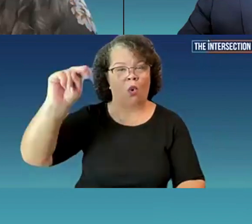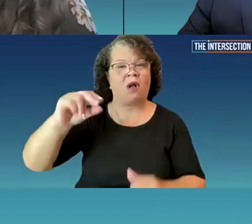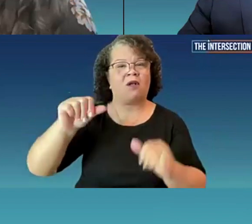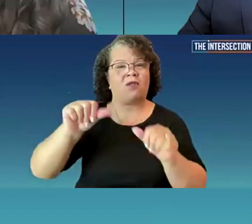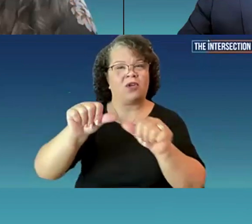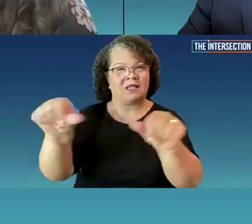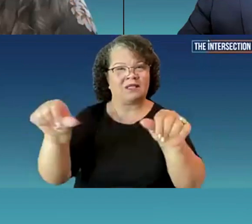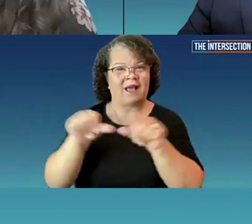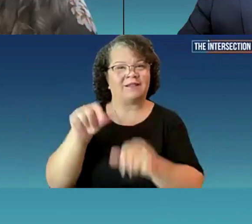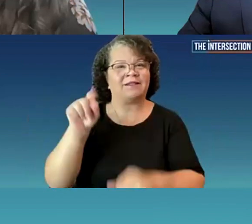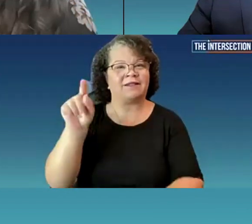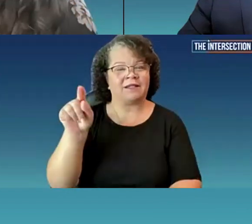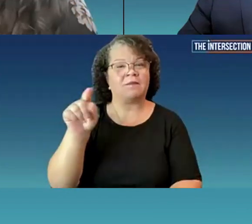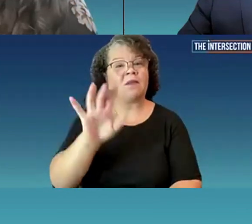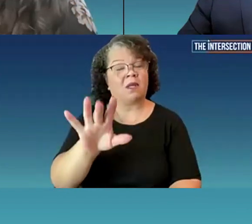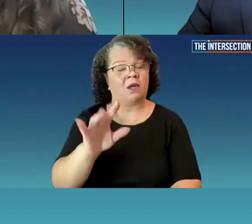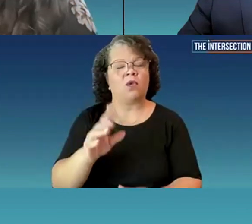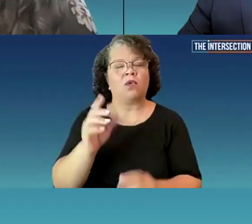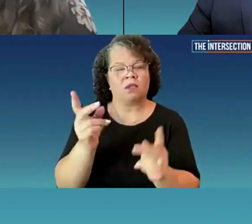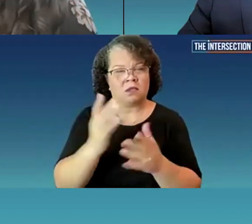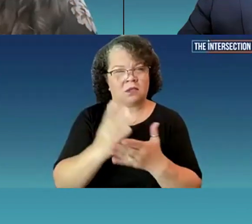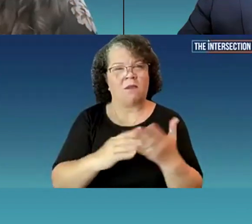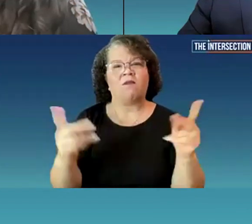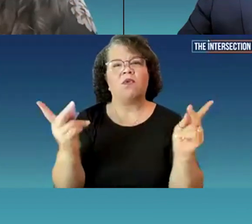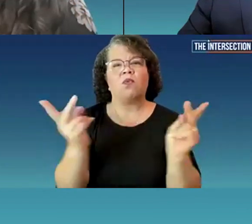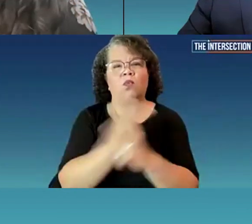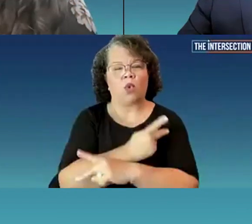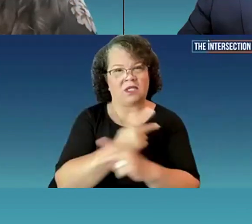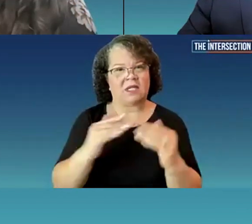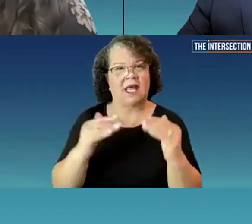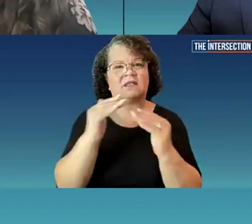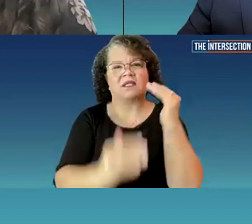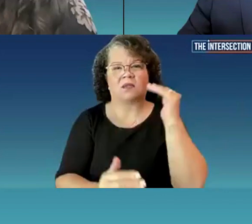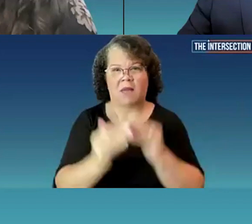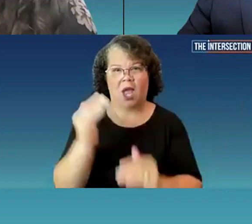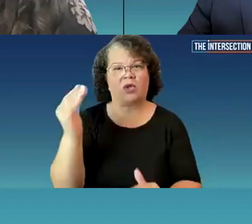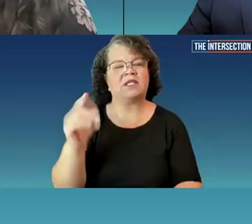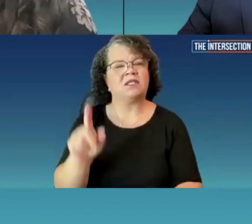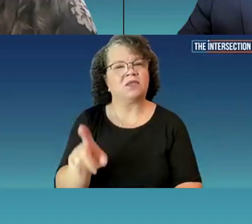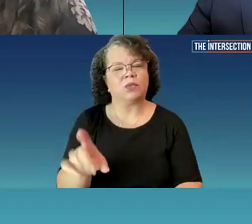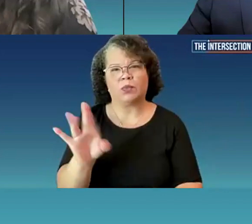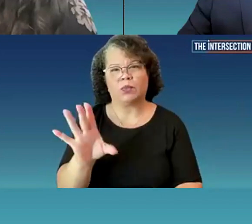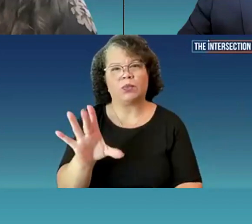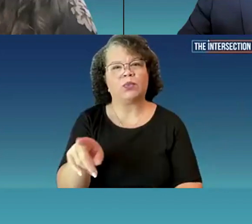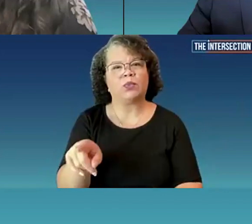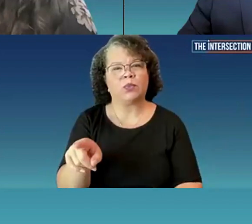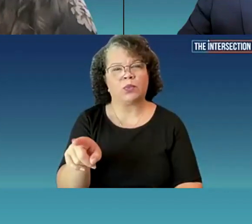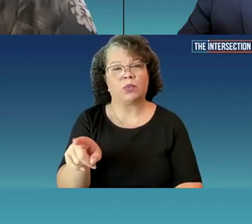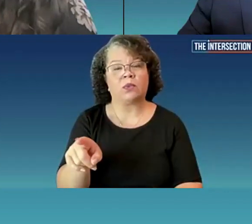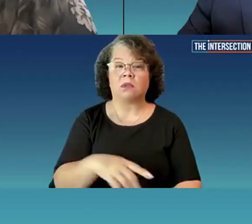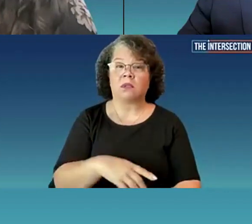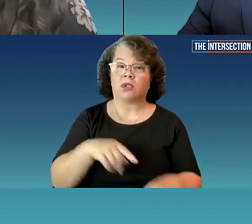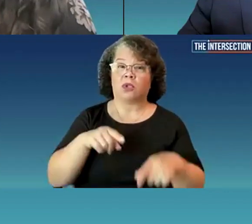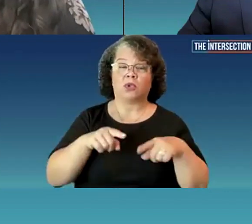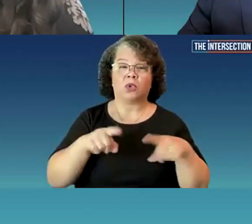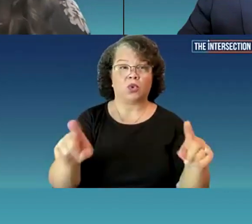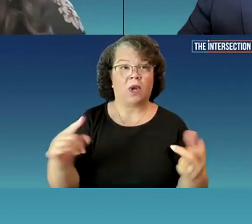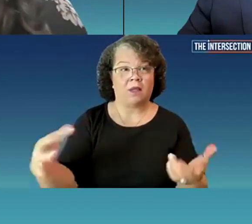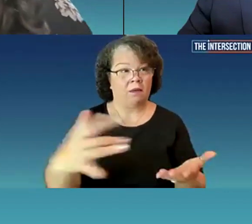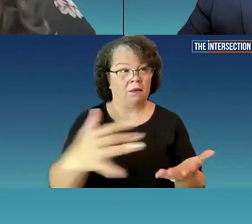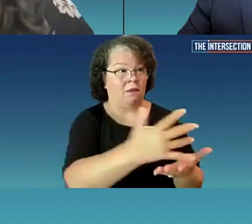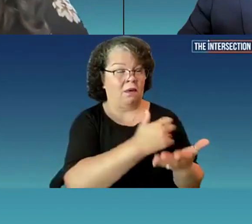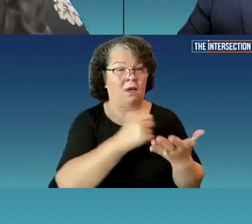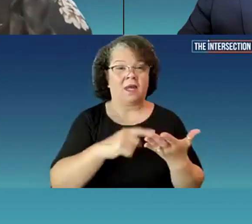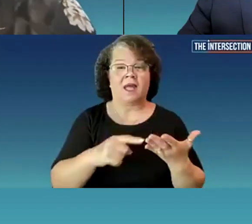way, had some of the worst disparities. Hmm. And so anyway, in the work, we dispelled the "it's